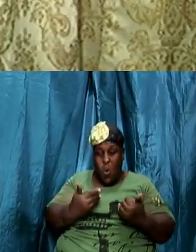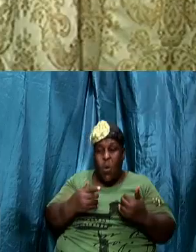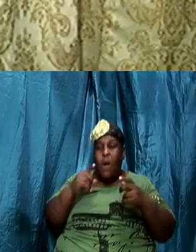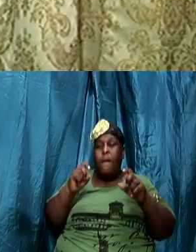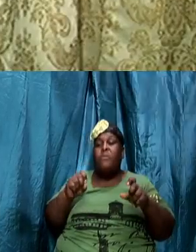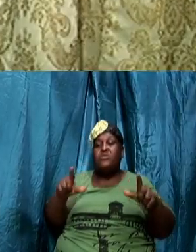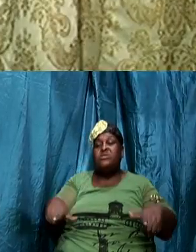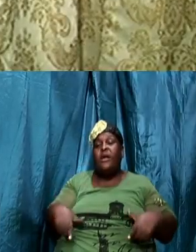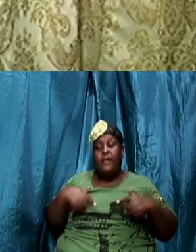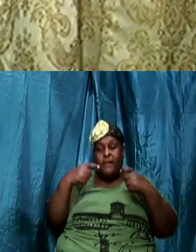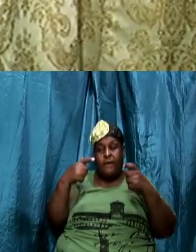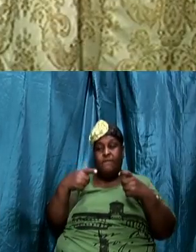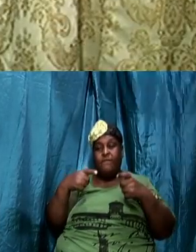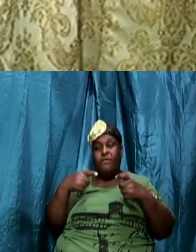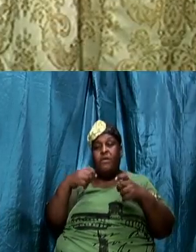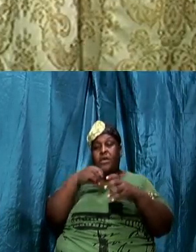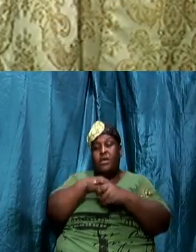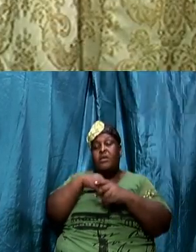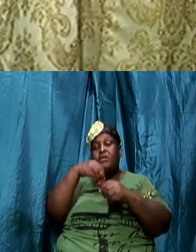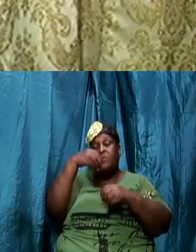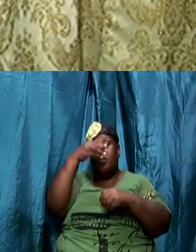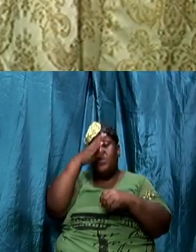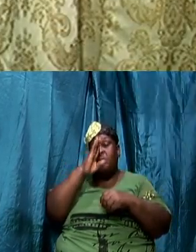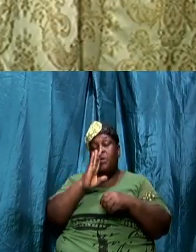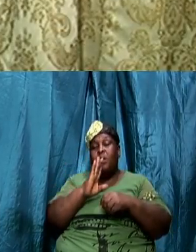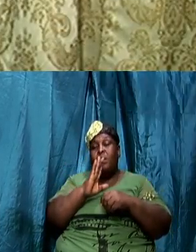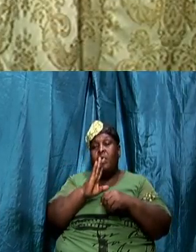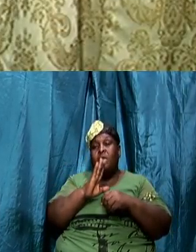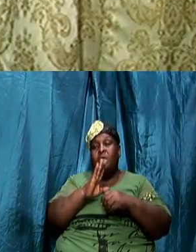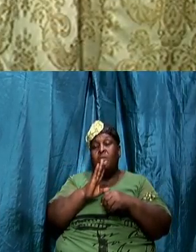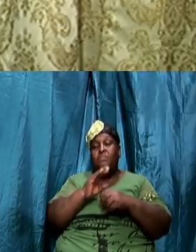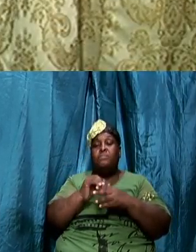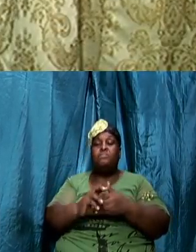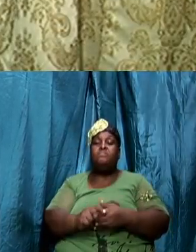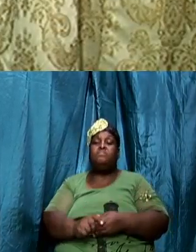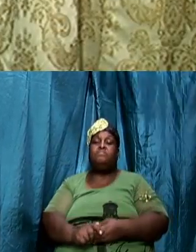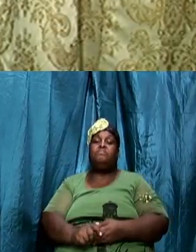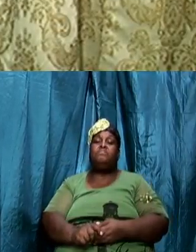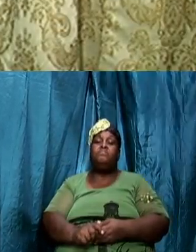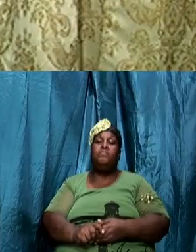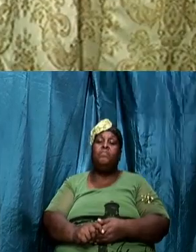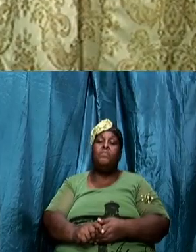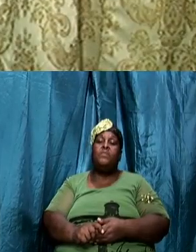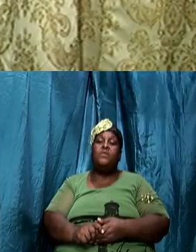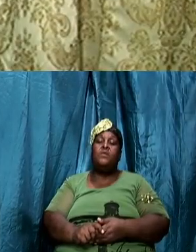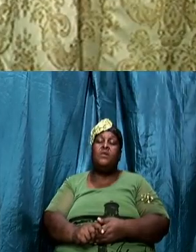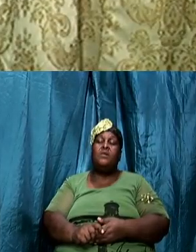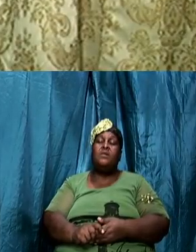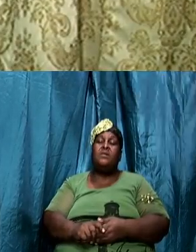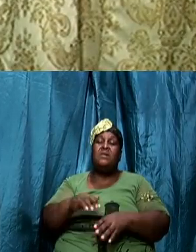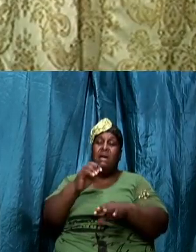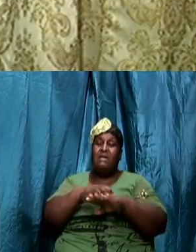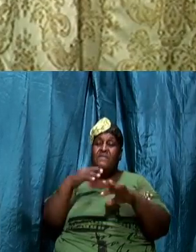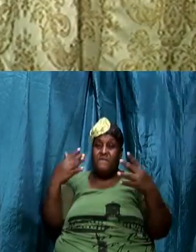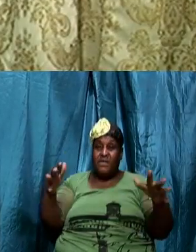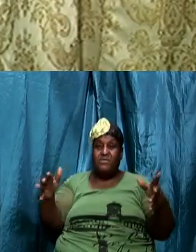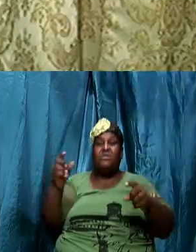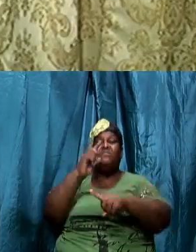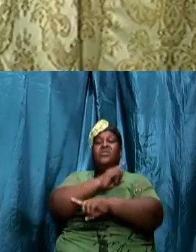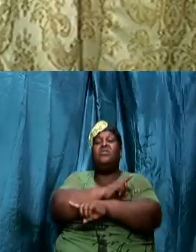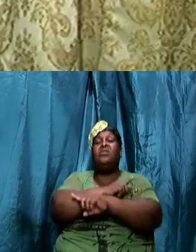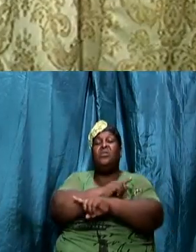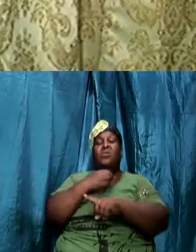must live in the word. Practically, because at the end of the day, our walk with God is